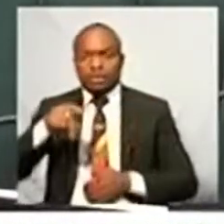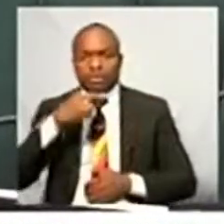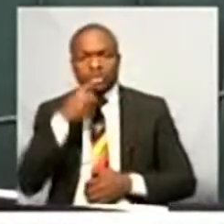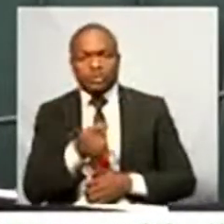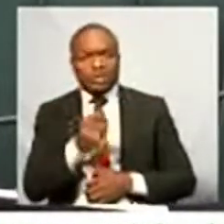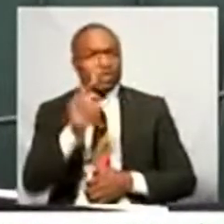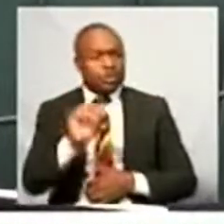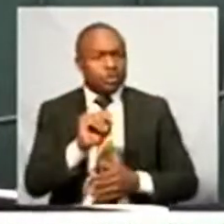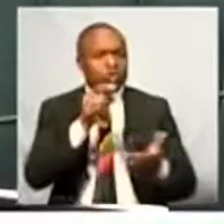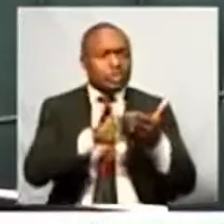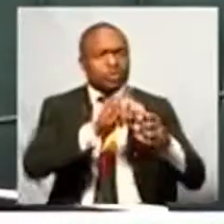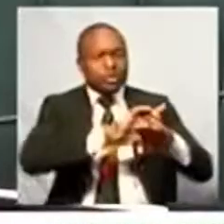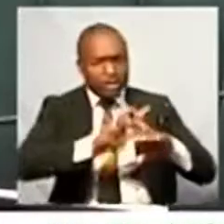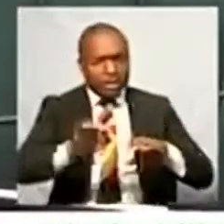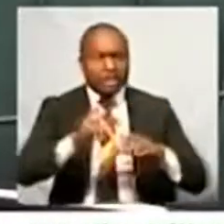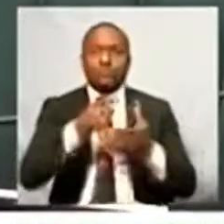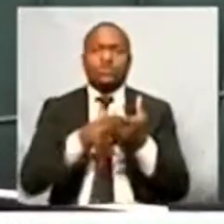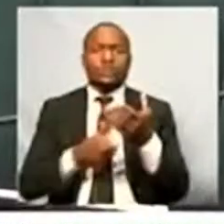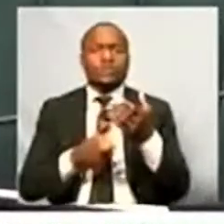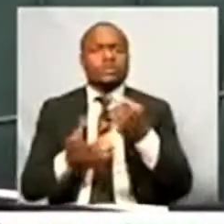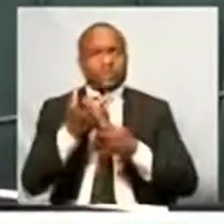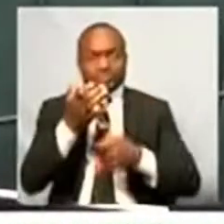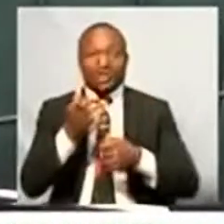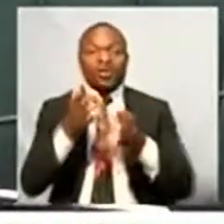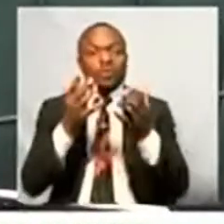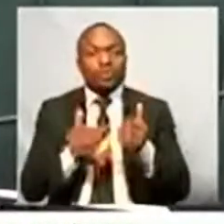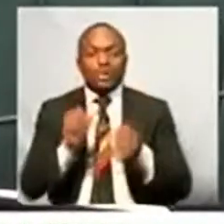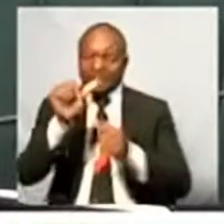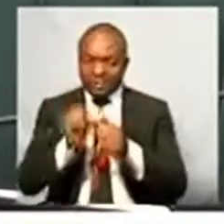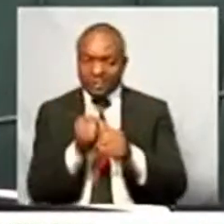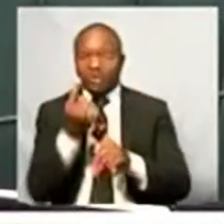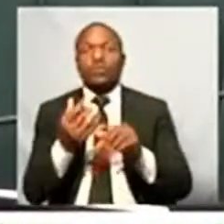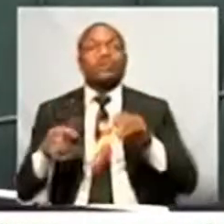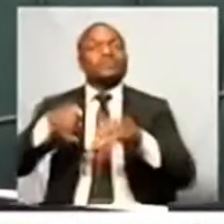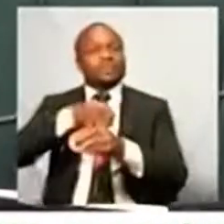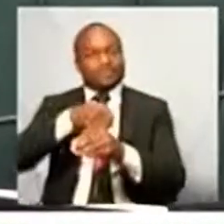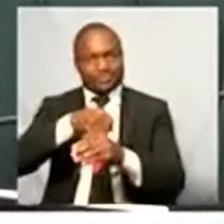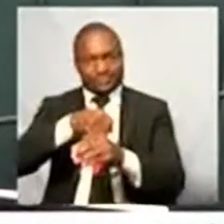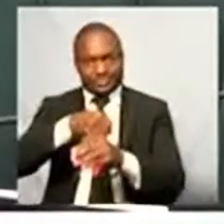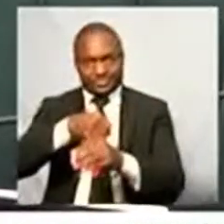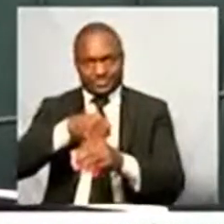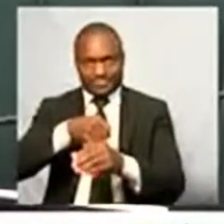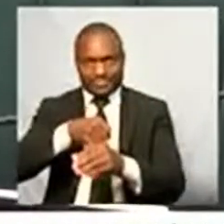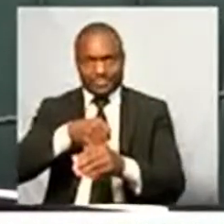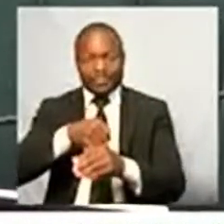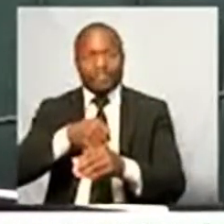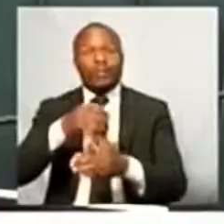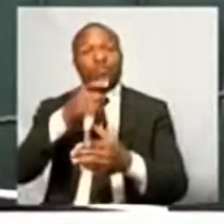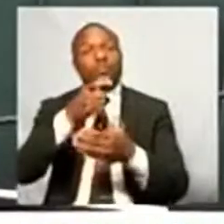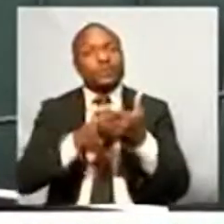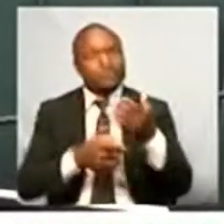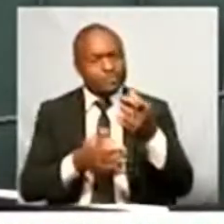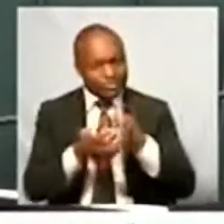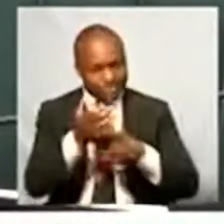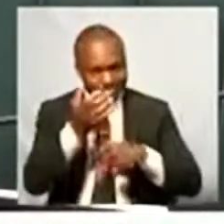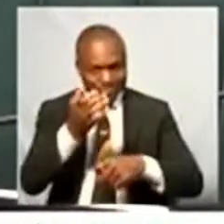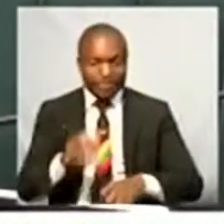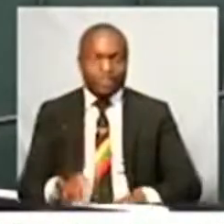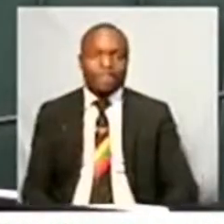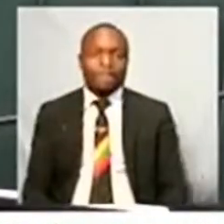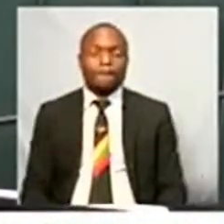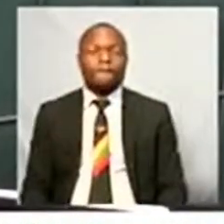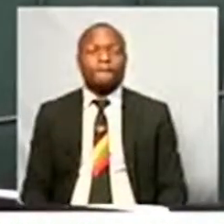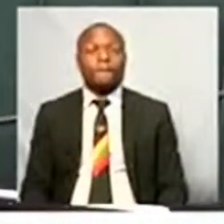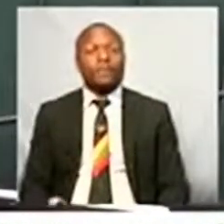there was a lack of consultation. We want everyone involved to be consulted, so that as